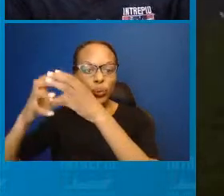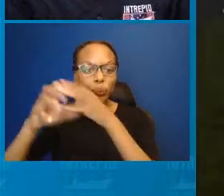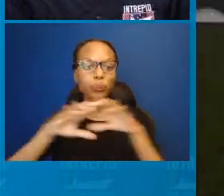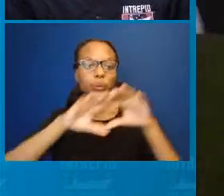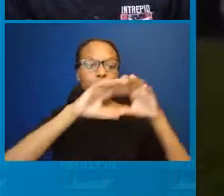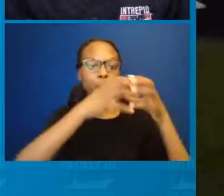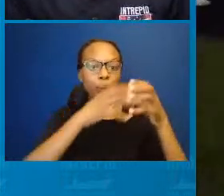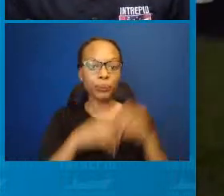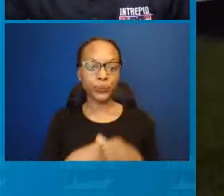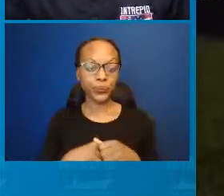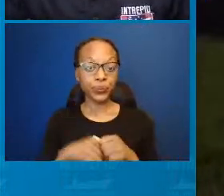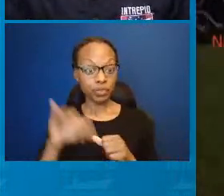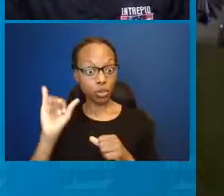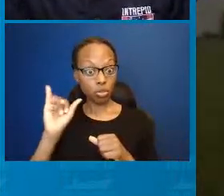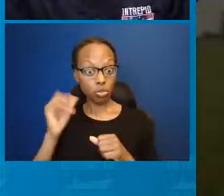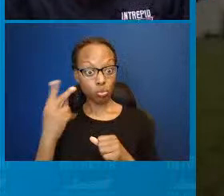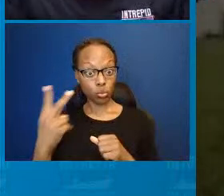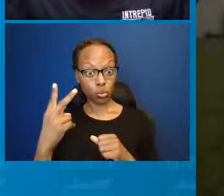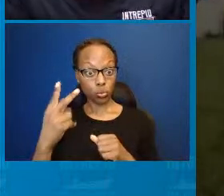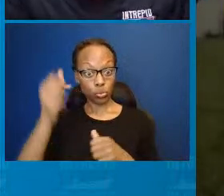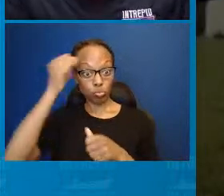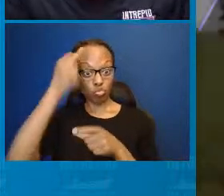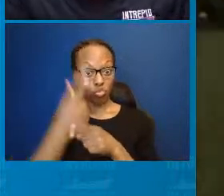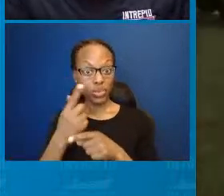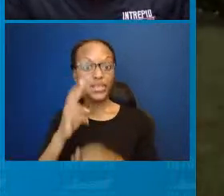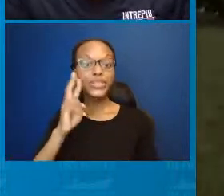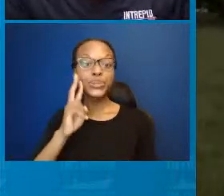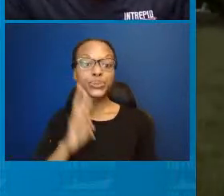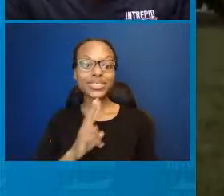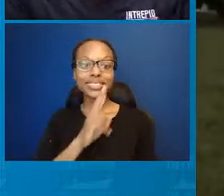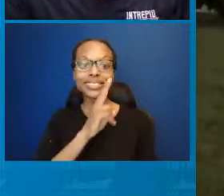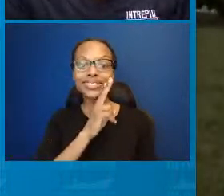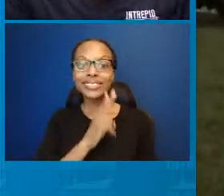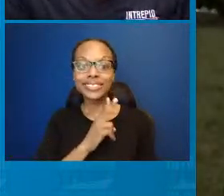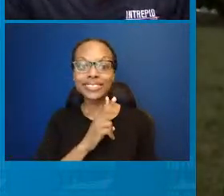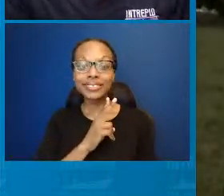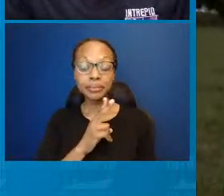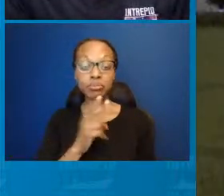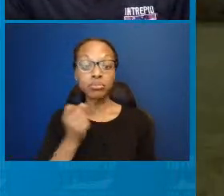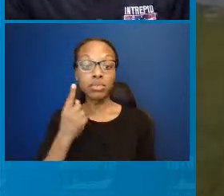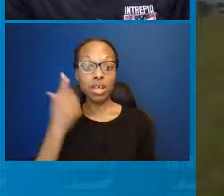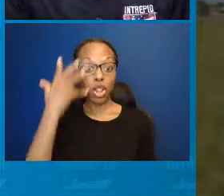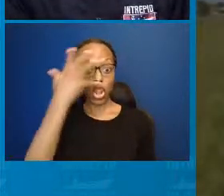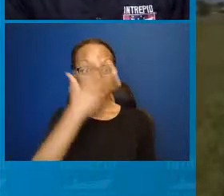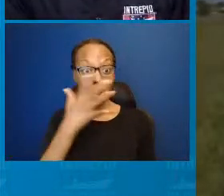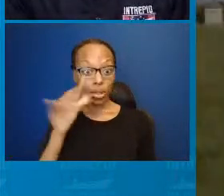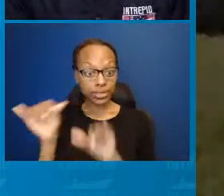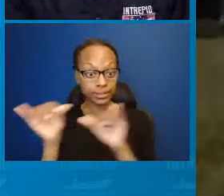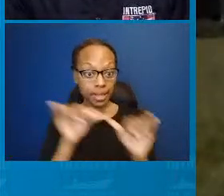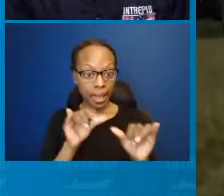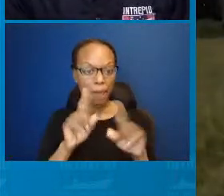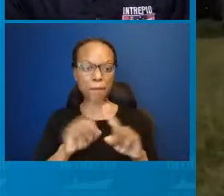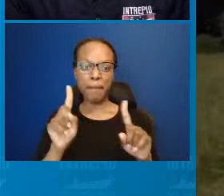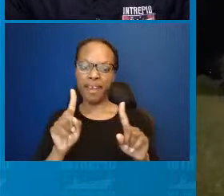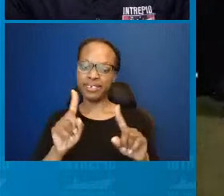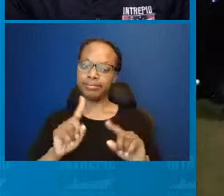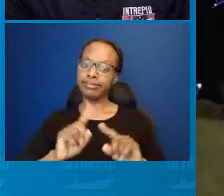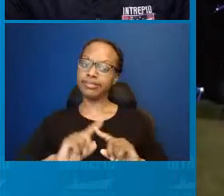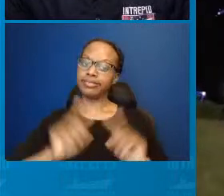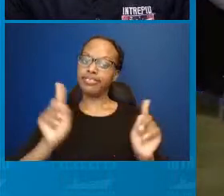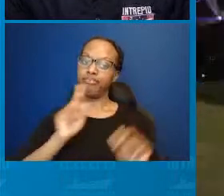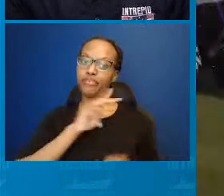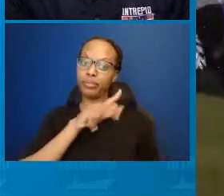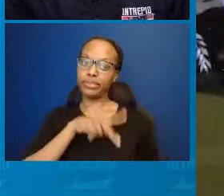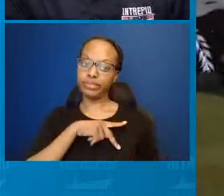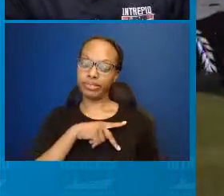because they're twins. But even though they looked alike, they were pretty different, right? You have Castor and Pollux,